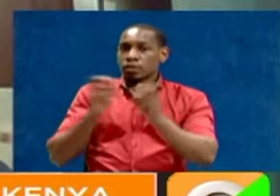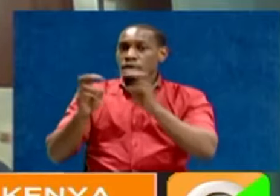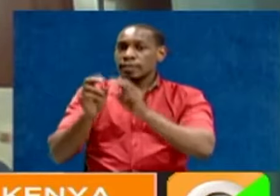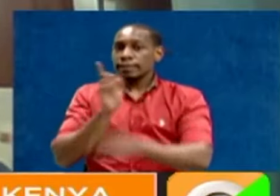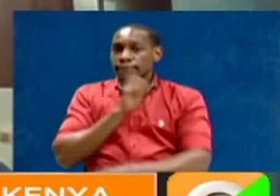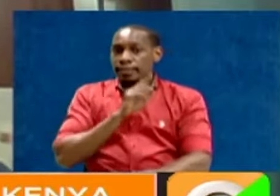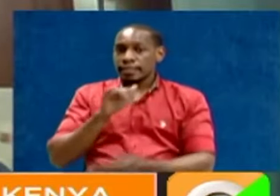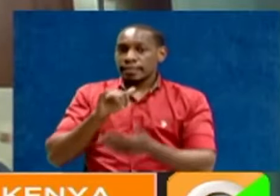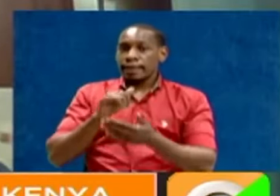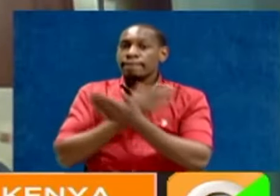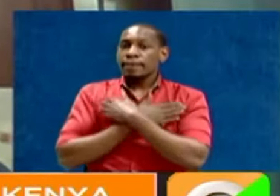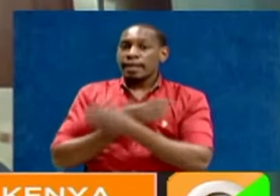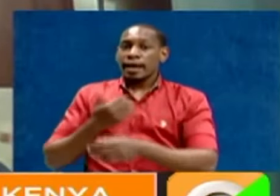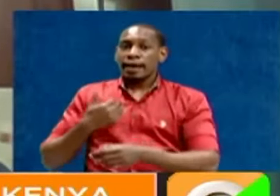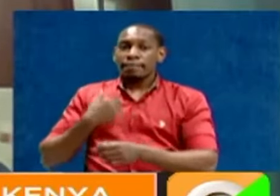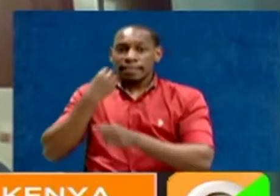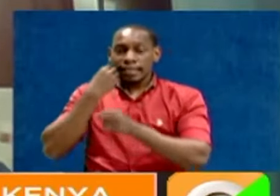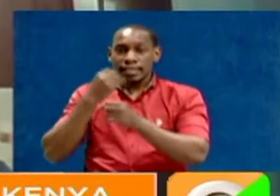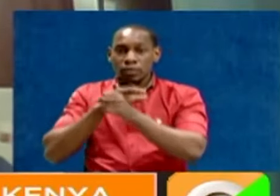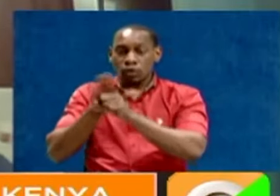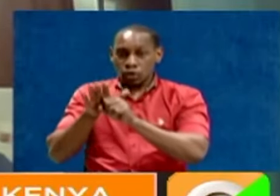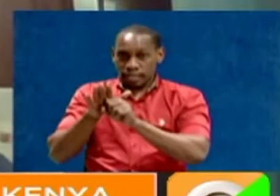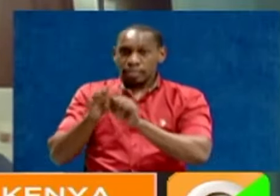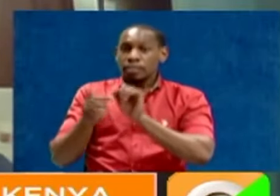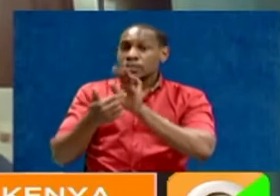with a friend who had positive symptoms.